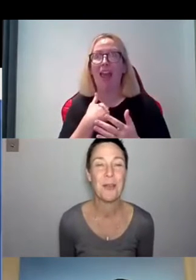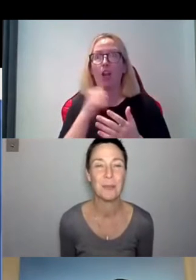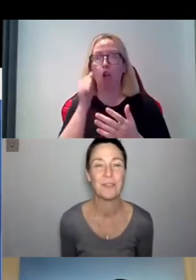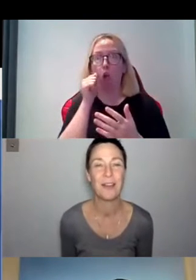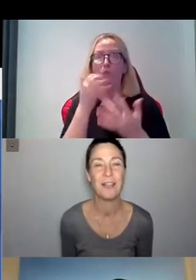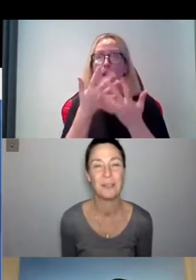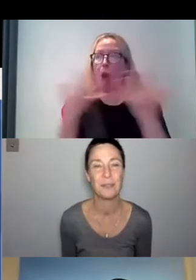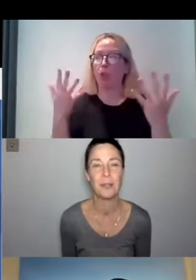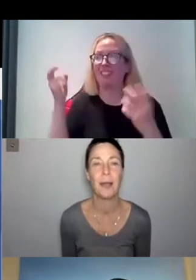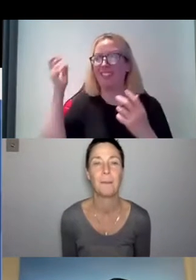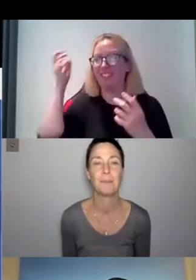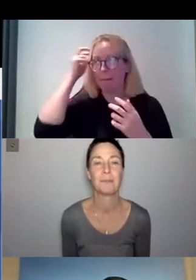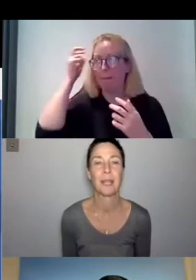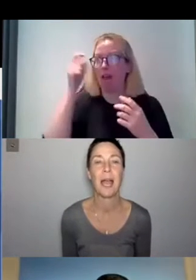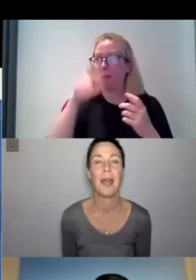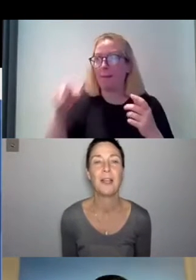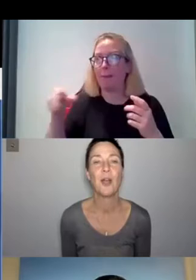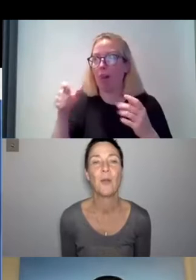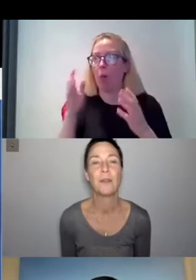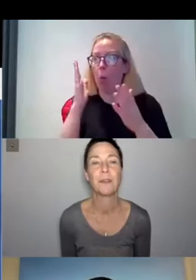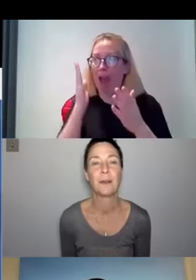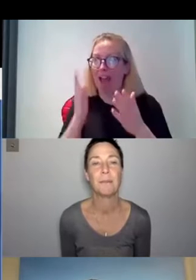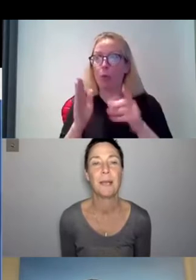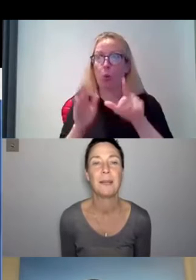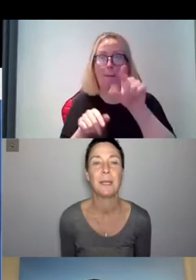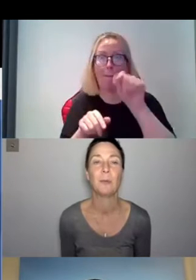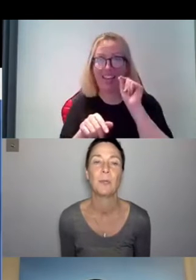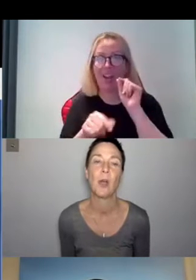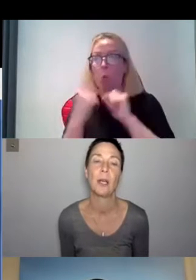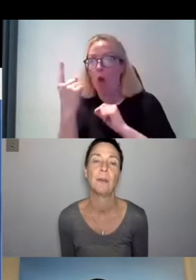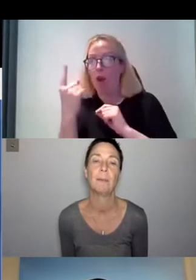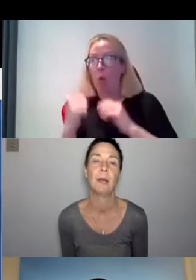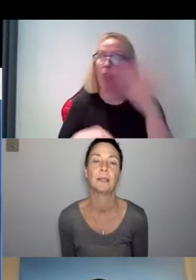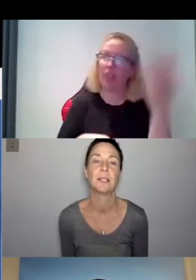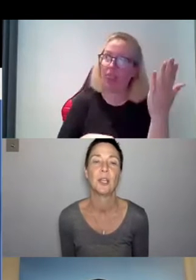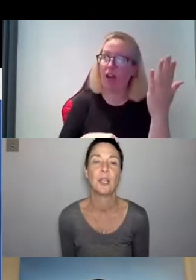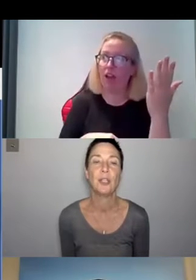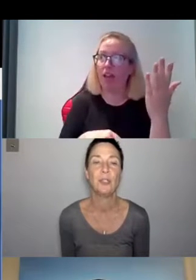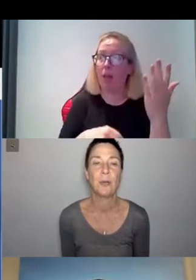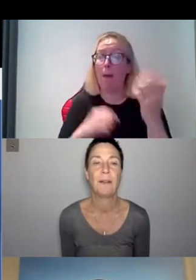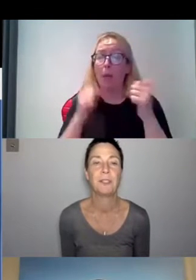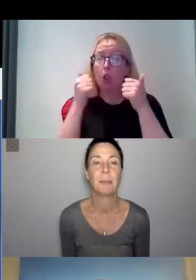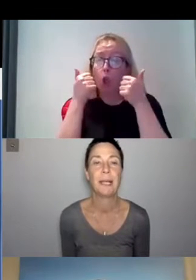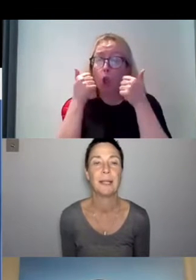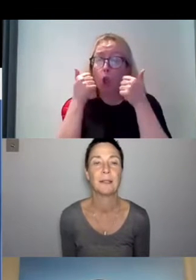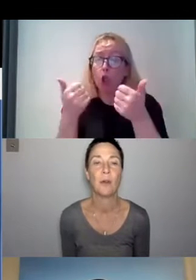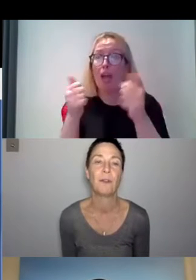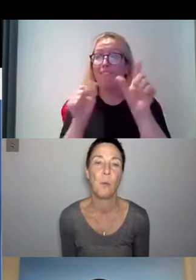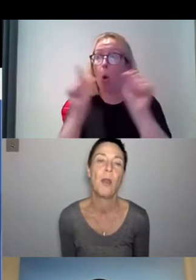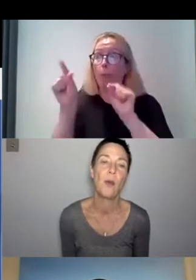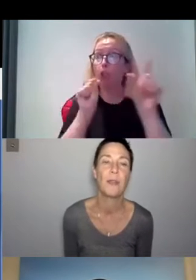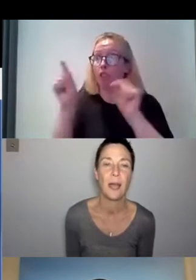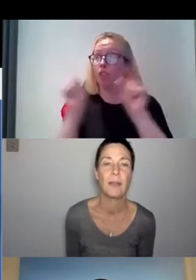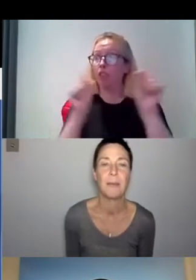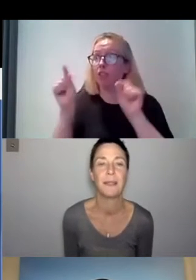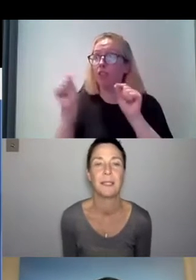No, that was very useful. And I know that for many people with cochlear implants, you do have to pick often